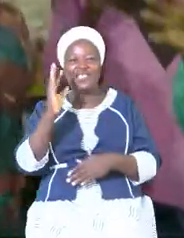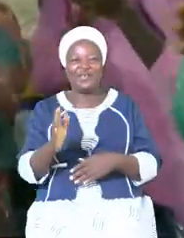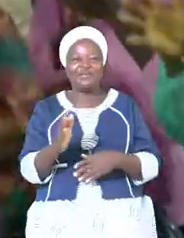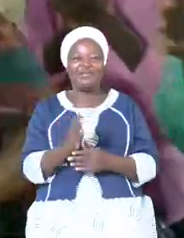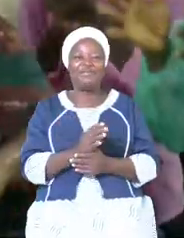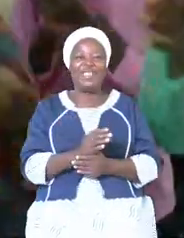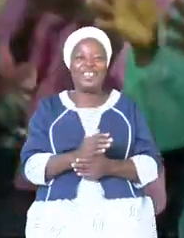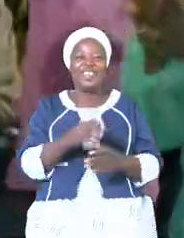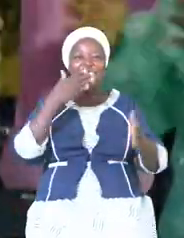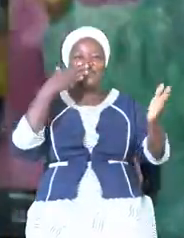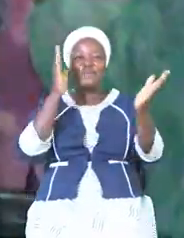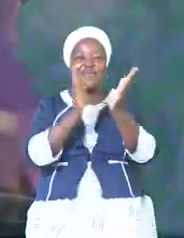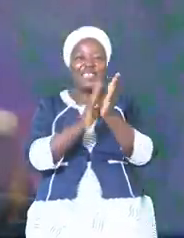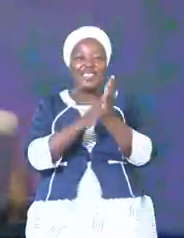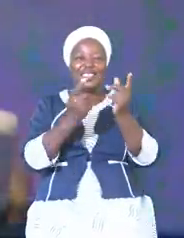Praise the Lord.